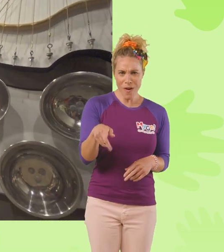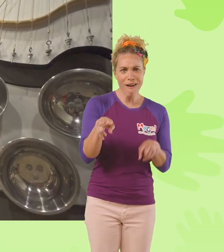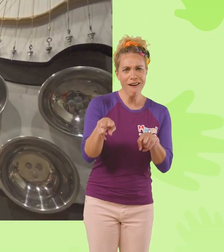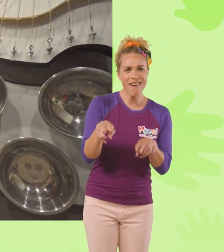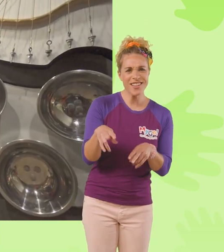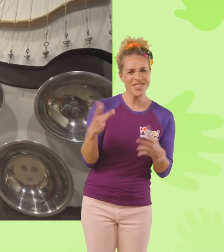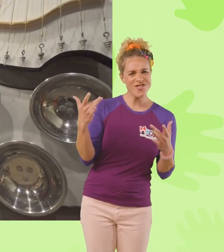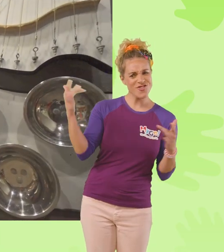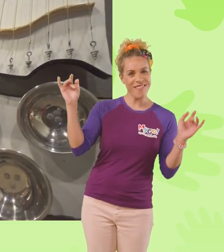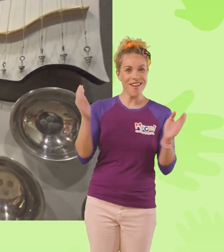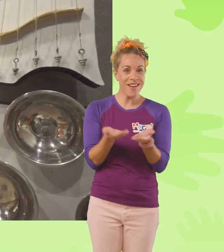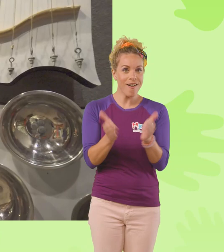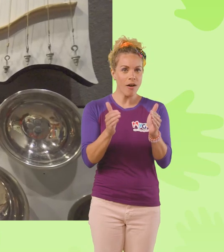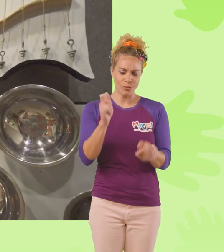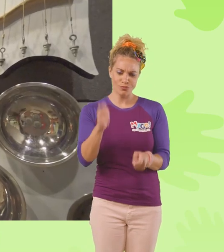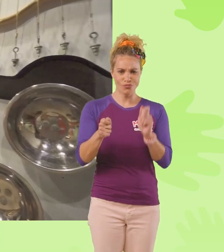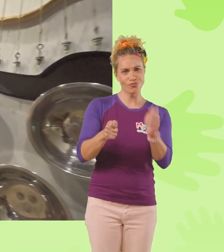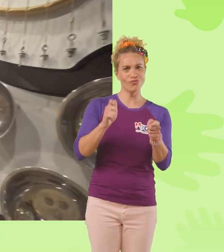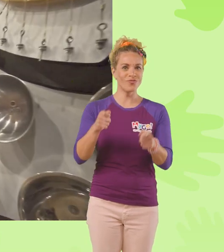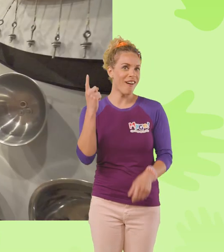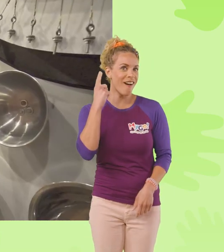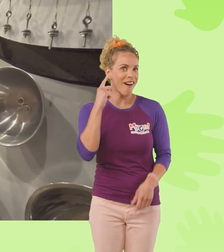Some shiny bowls.